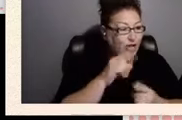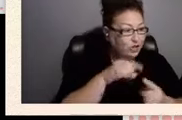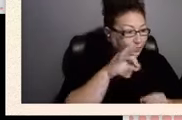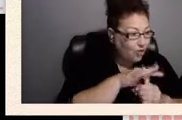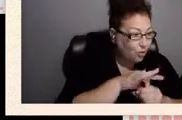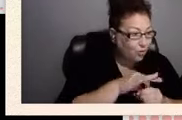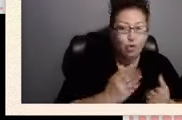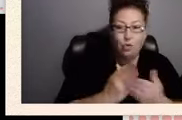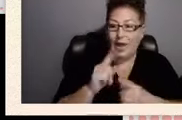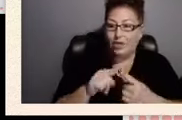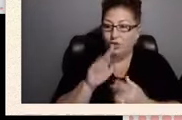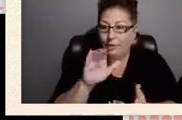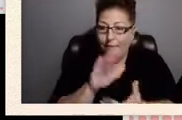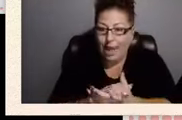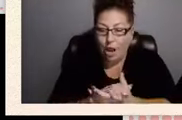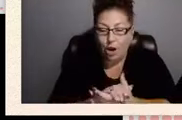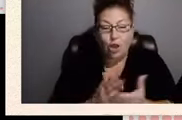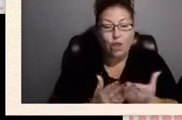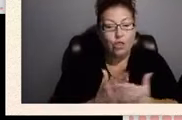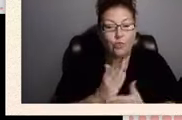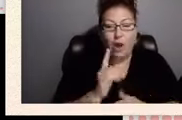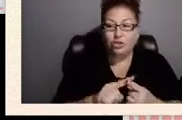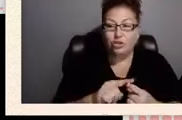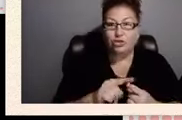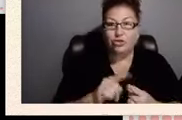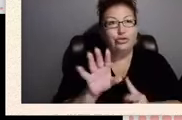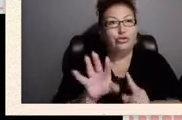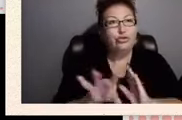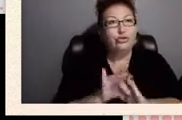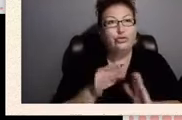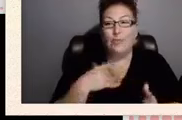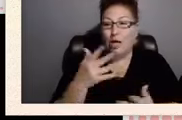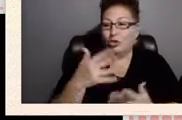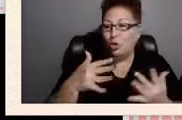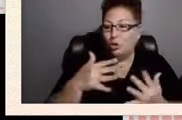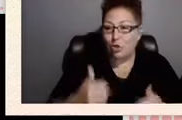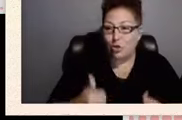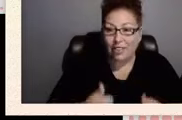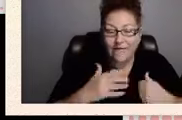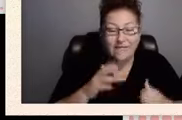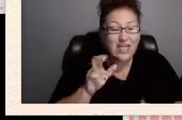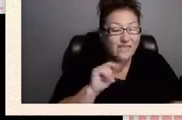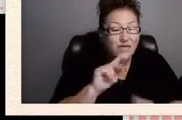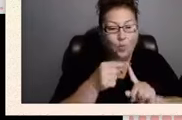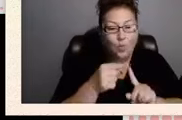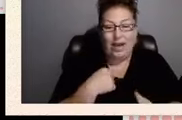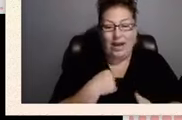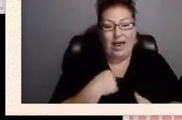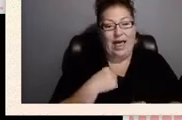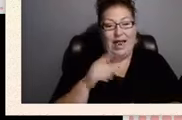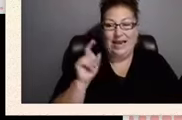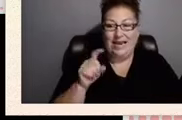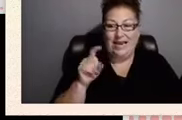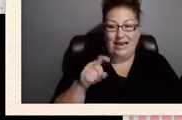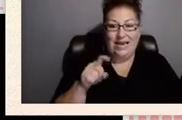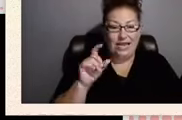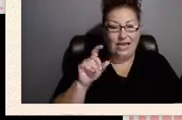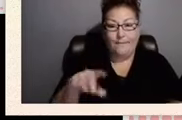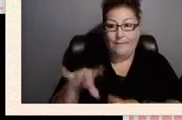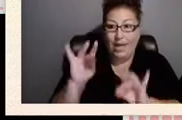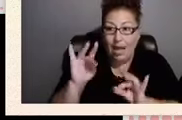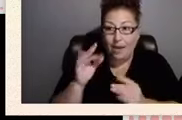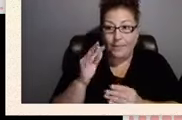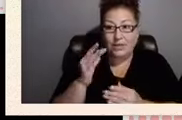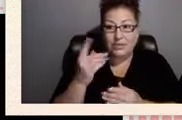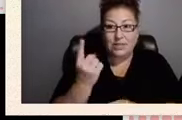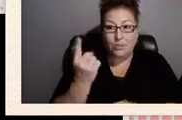right to choose my social life. Even when I needed to get picked up somewhere, I would have to be placed on the